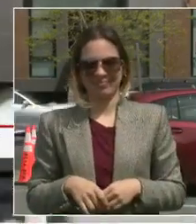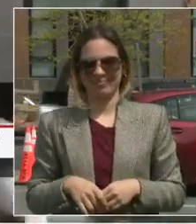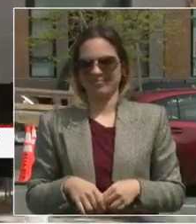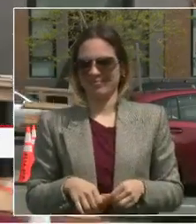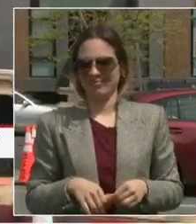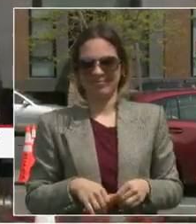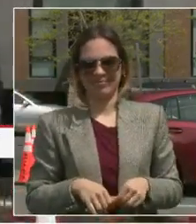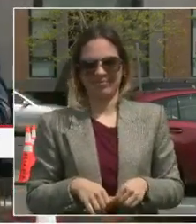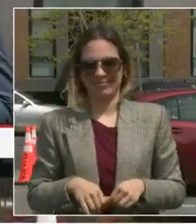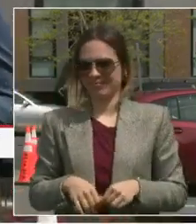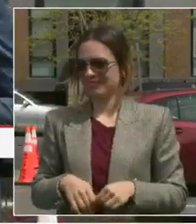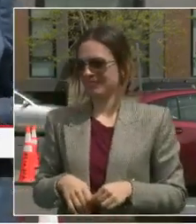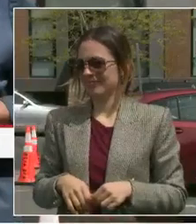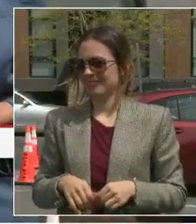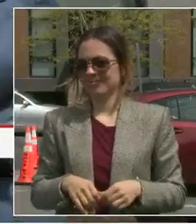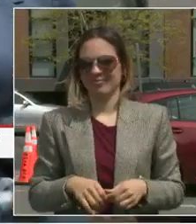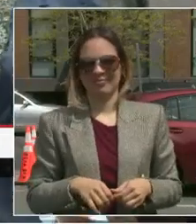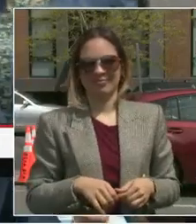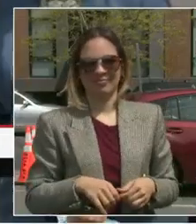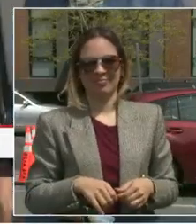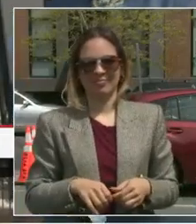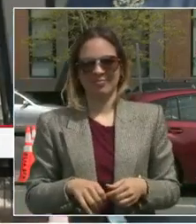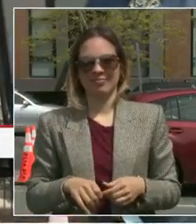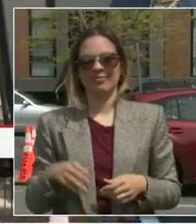Councilmember Nadeau?